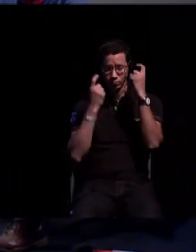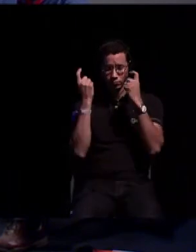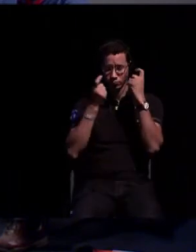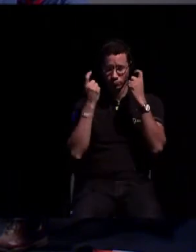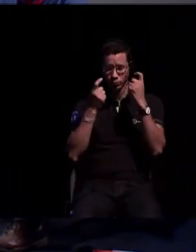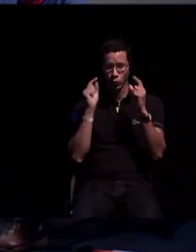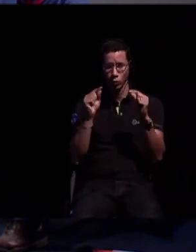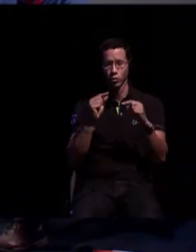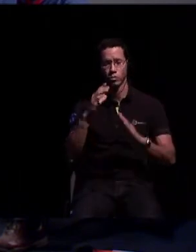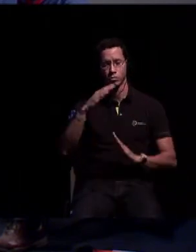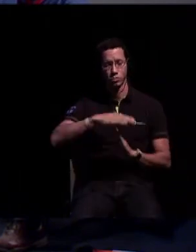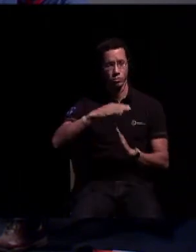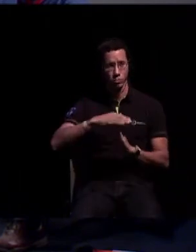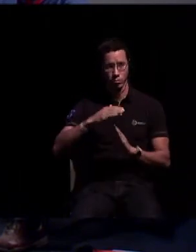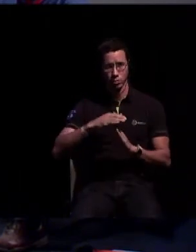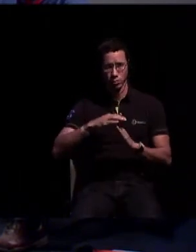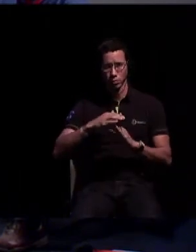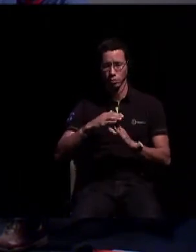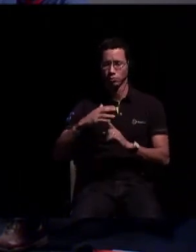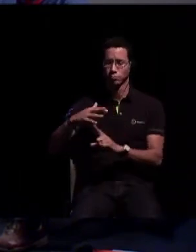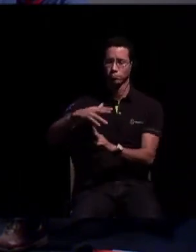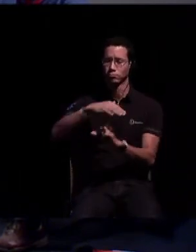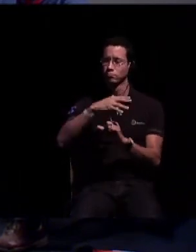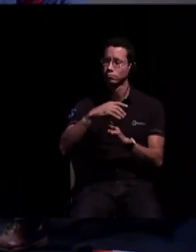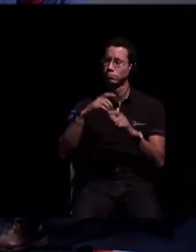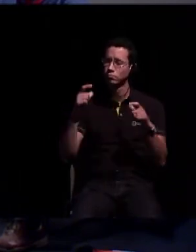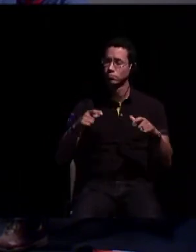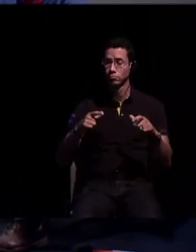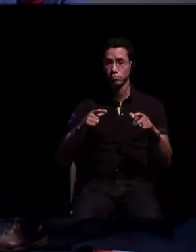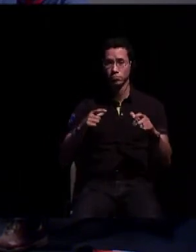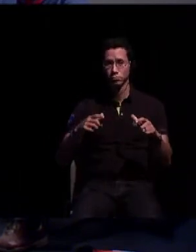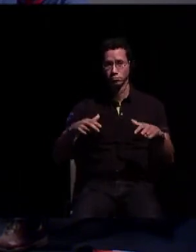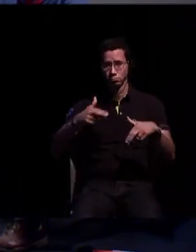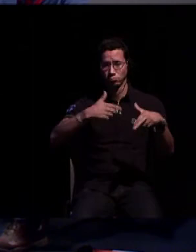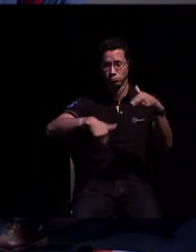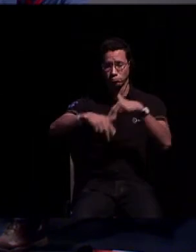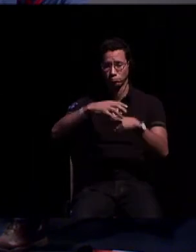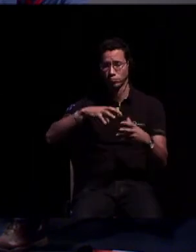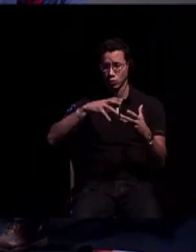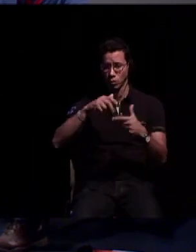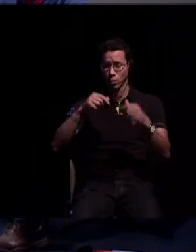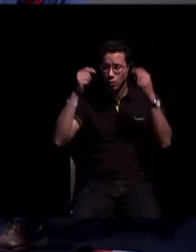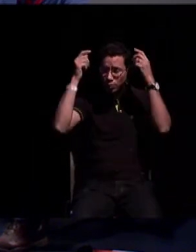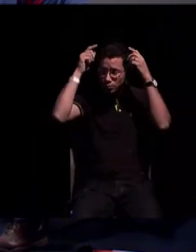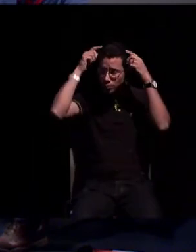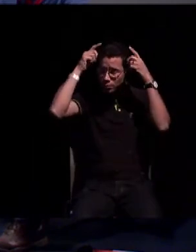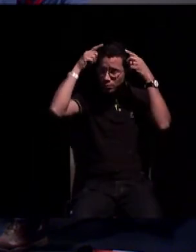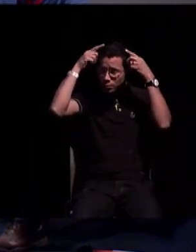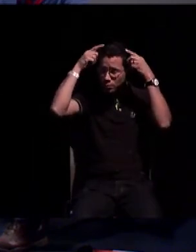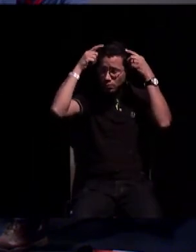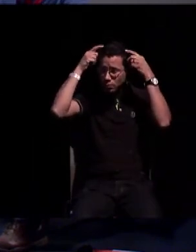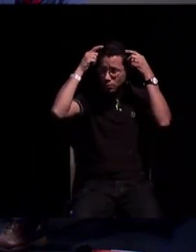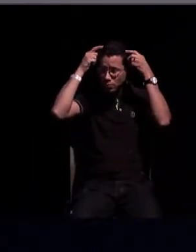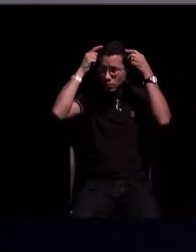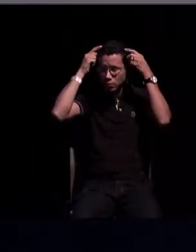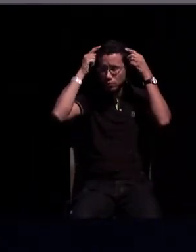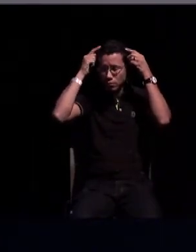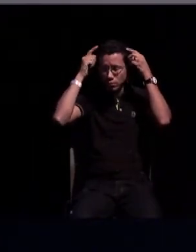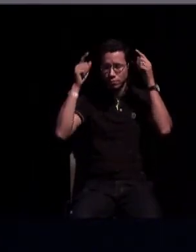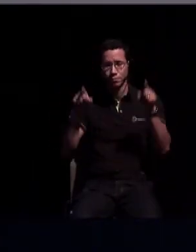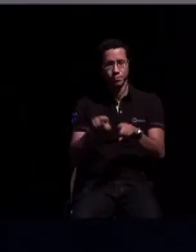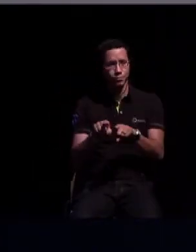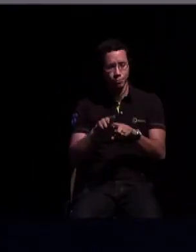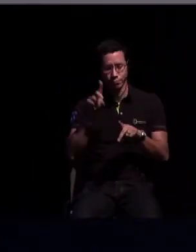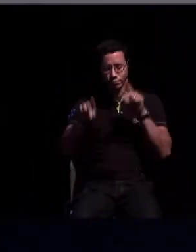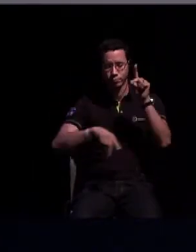we're confronting in the global community, and we have growing populations occurring with more wealth and wanting to travel. And I,